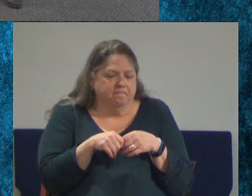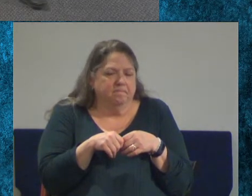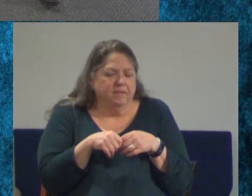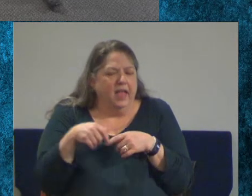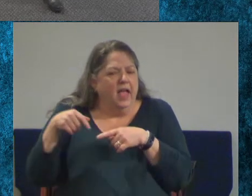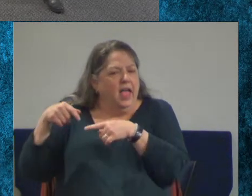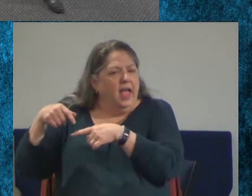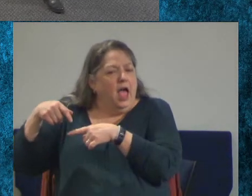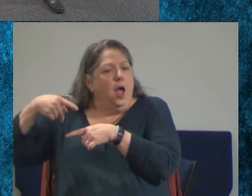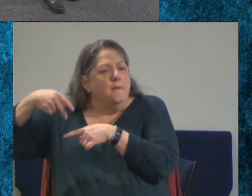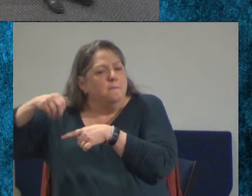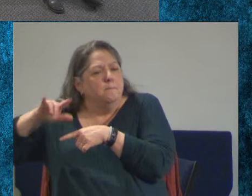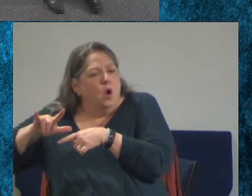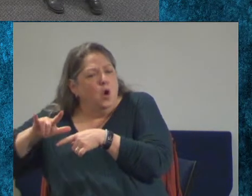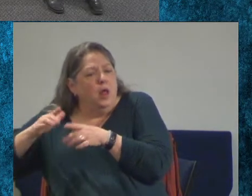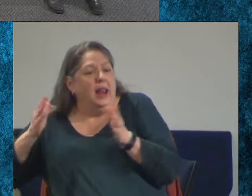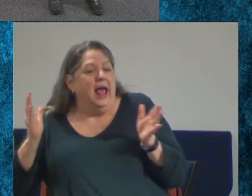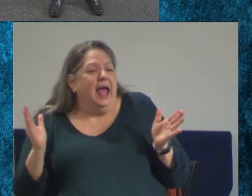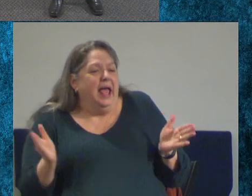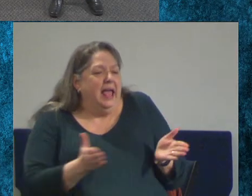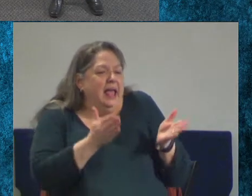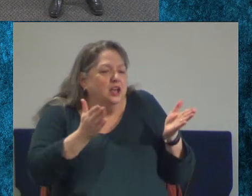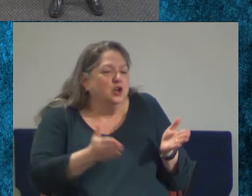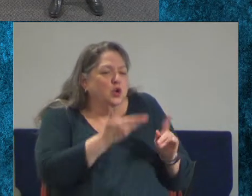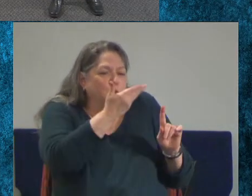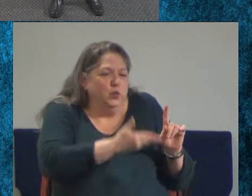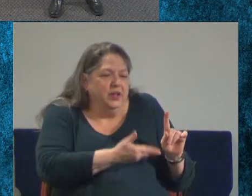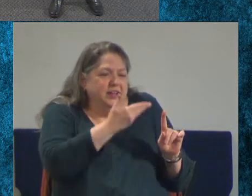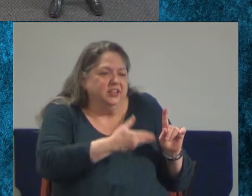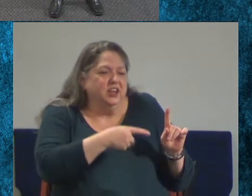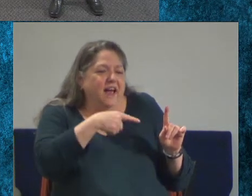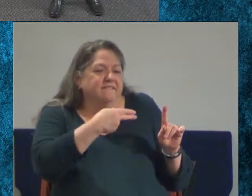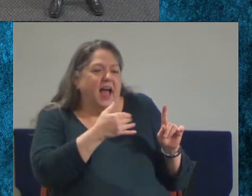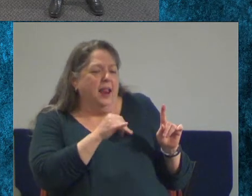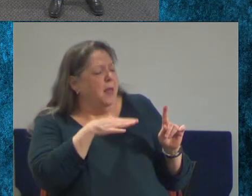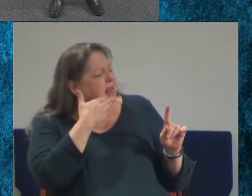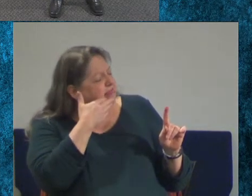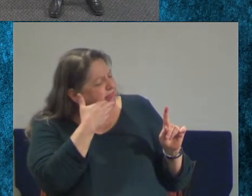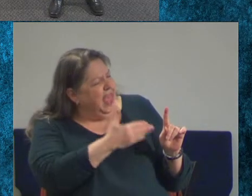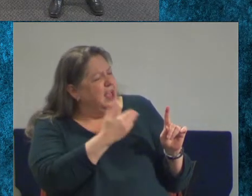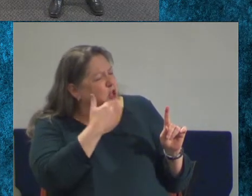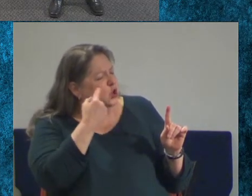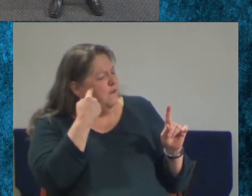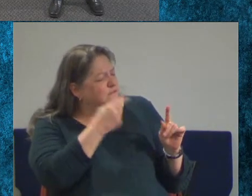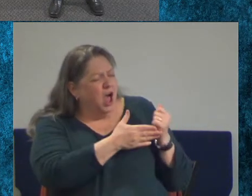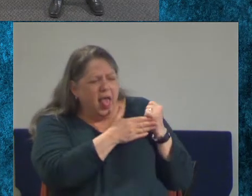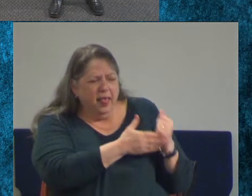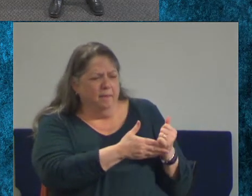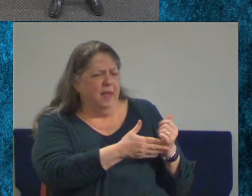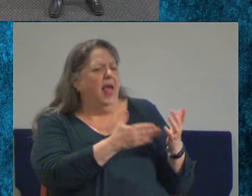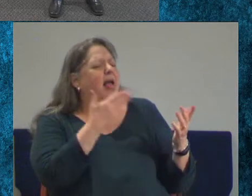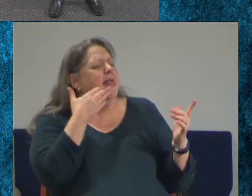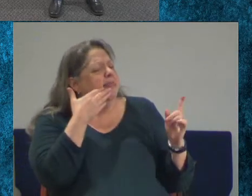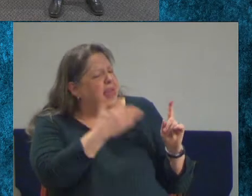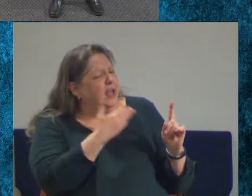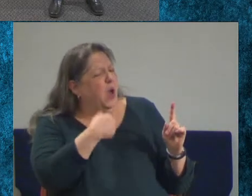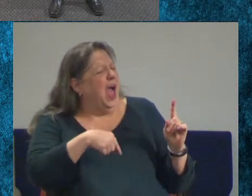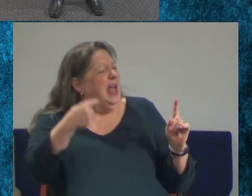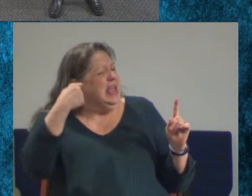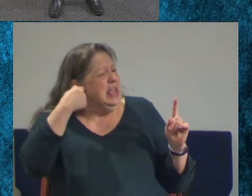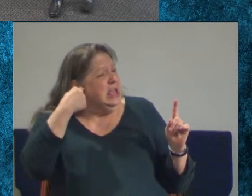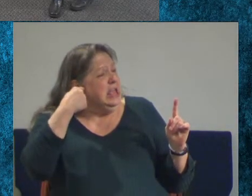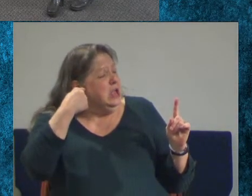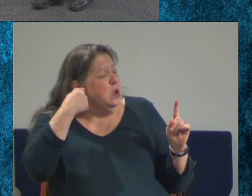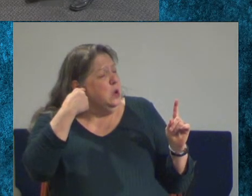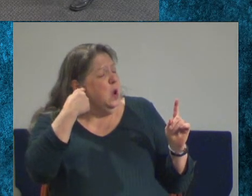that Philemon has given him, that he was thankful for Philemon. He says, I hear about you, Philemon.